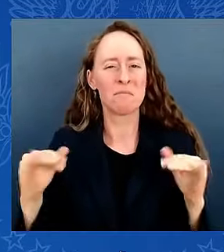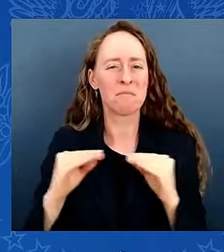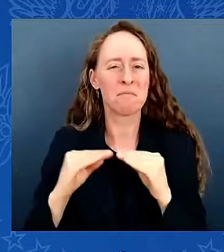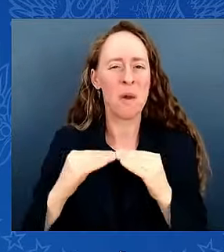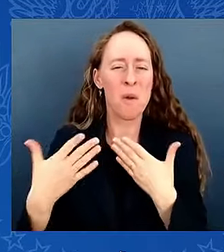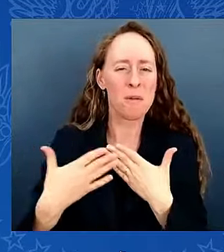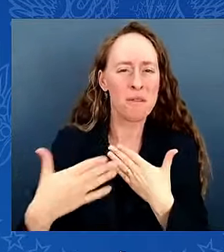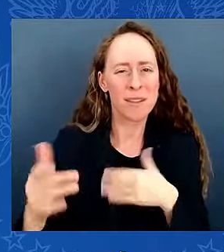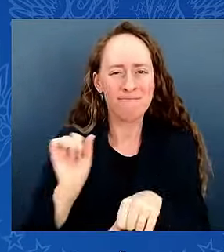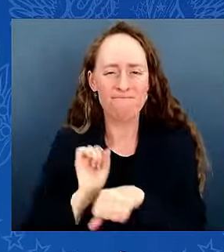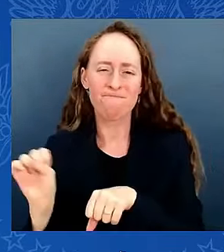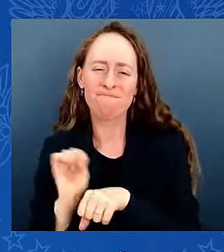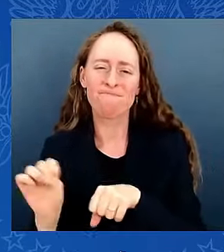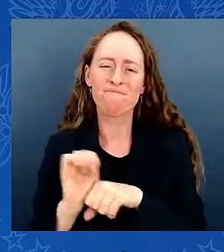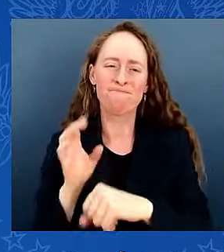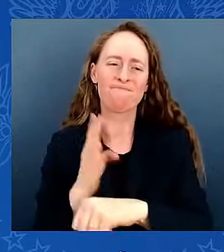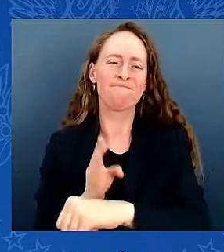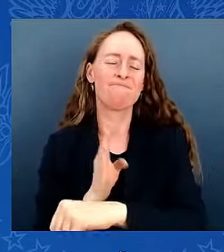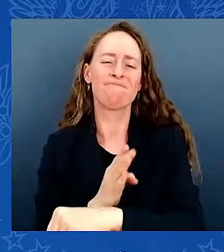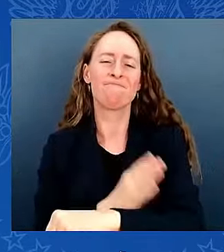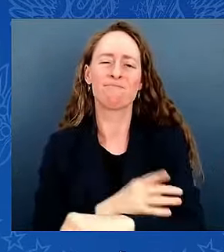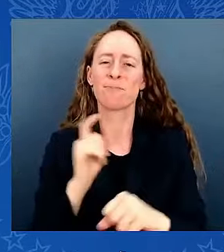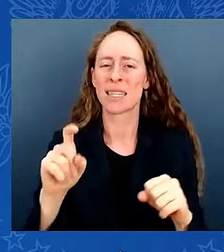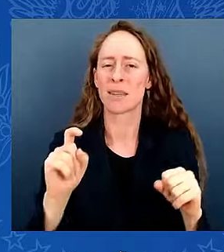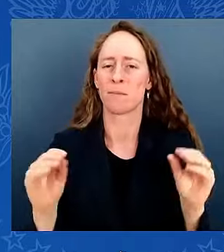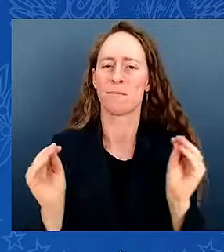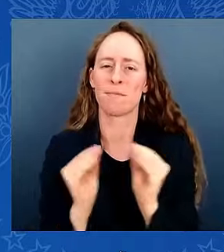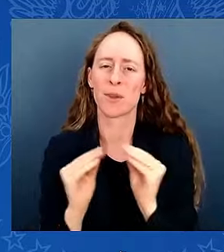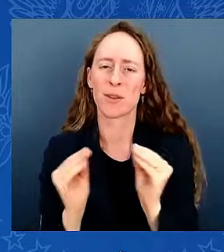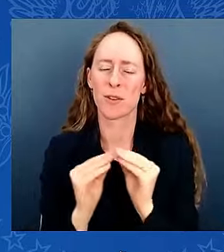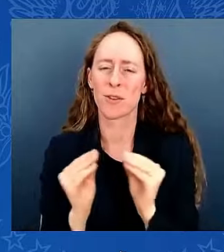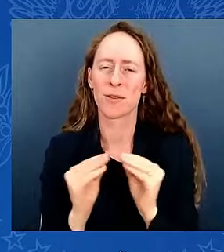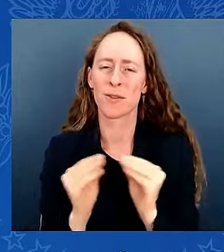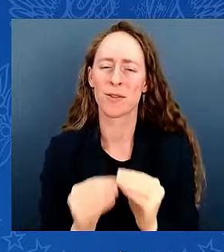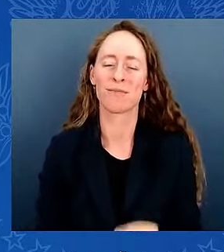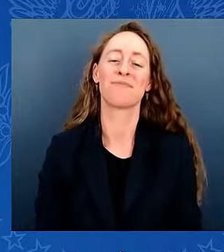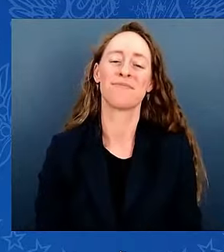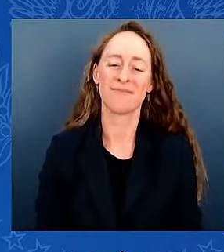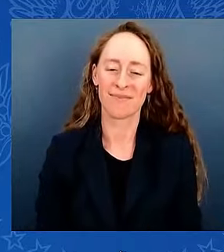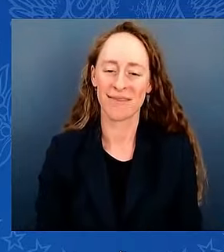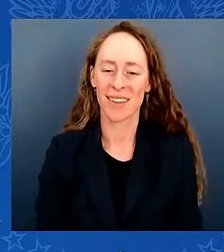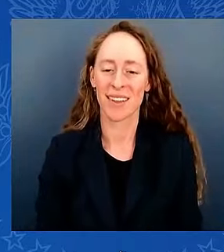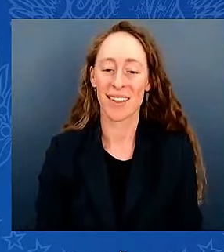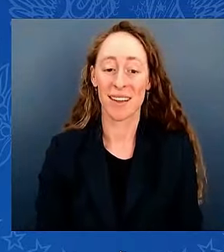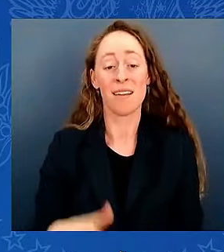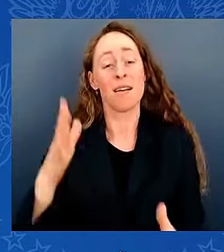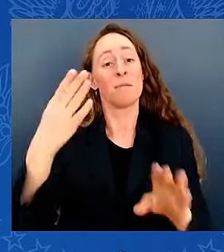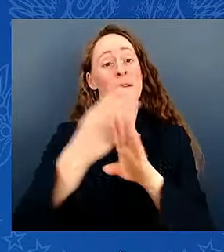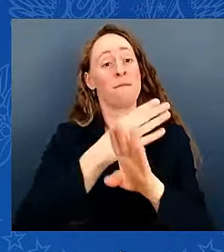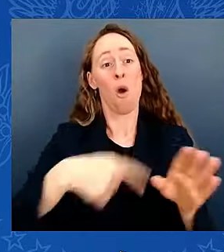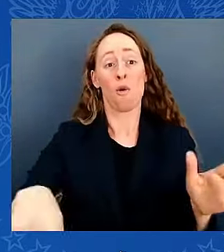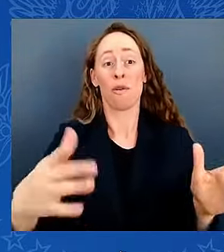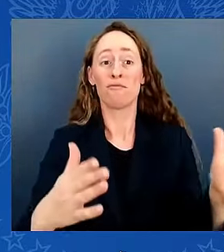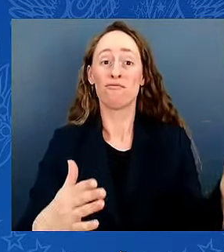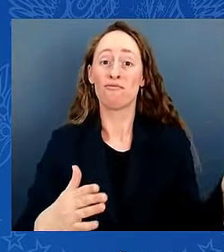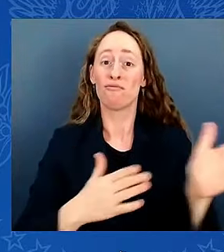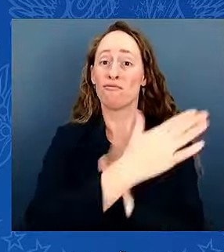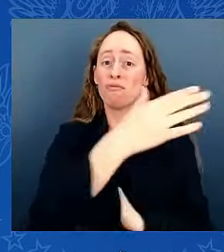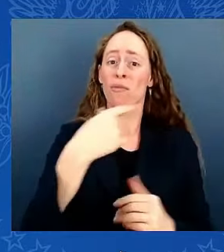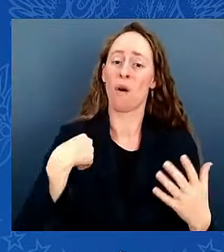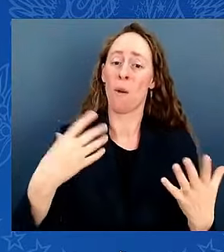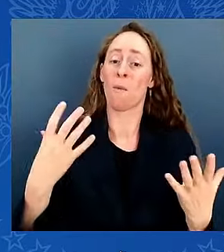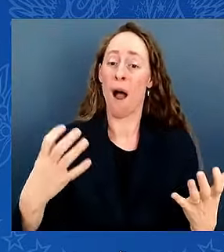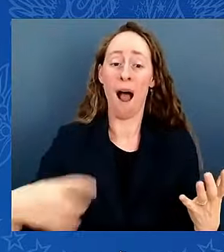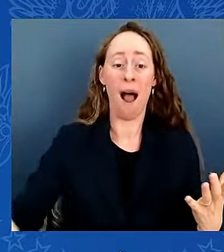Now, before you leave here today, before you leave the White House, we invite you to take a flower from your table to commemorate this